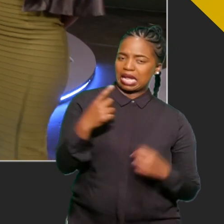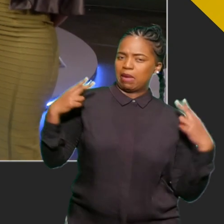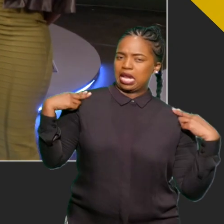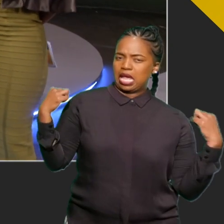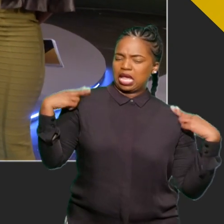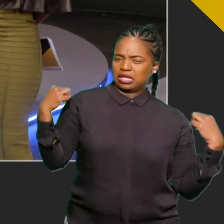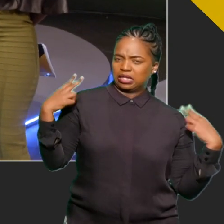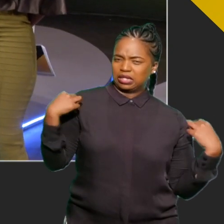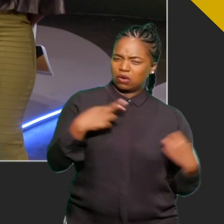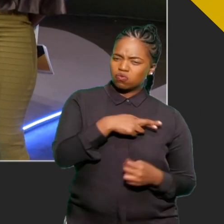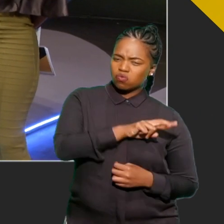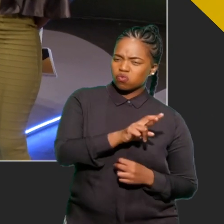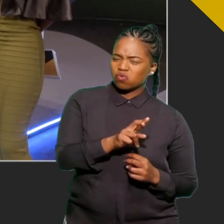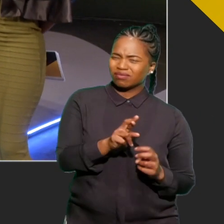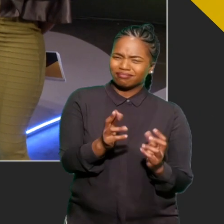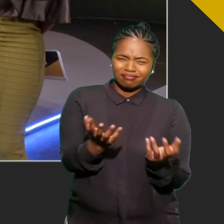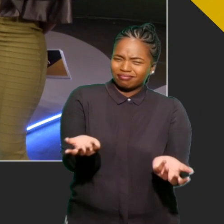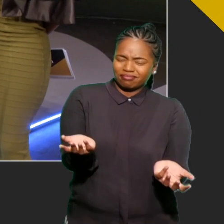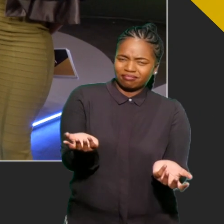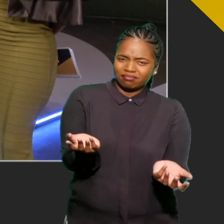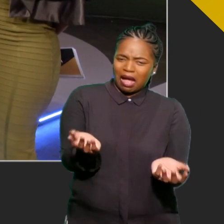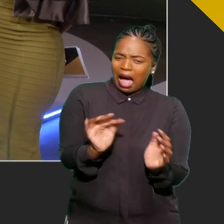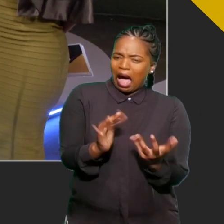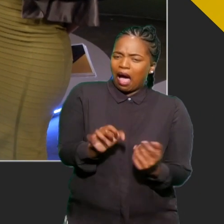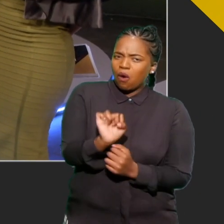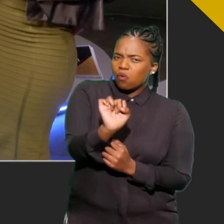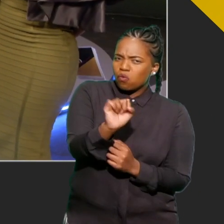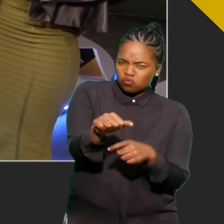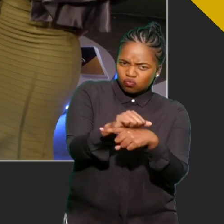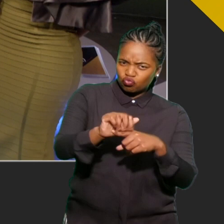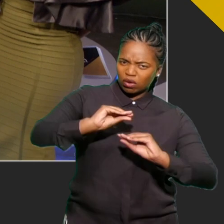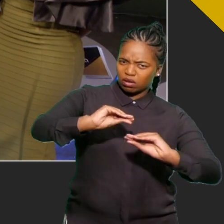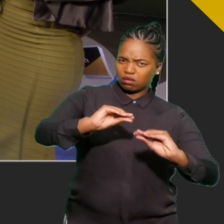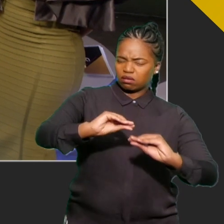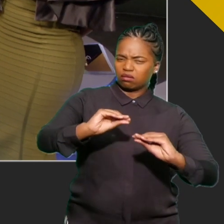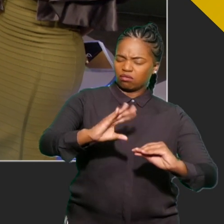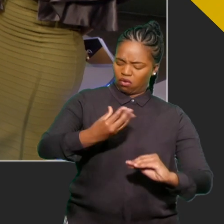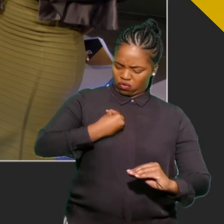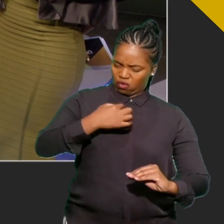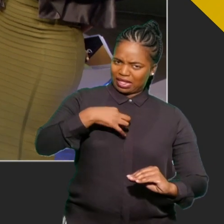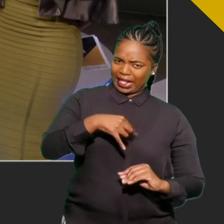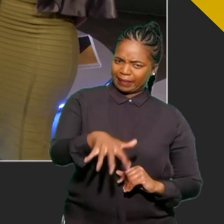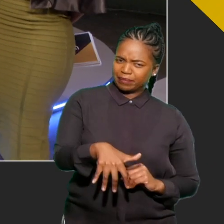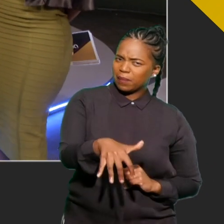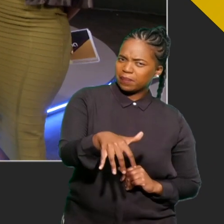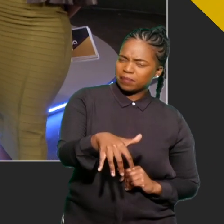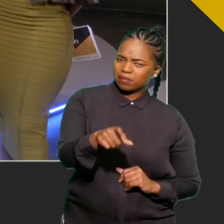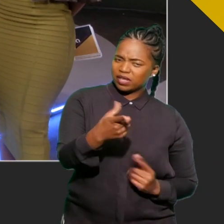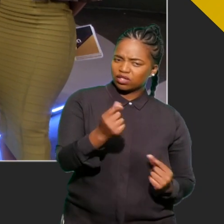nurses did not treat her fairly? How are you guys trained to treat young girls who do fall